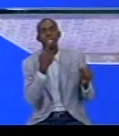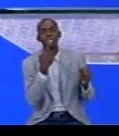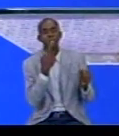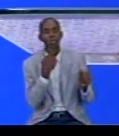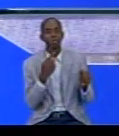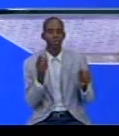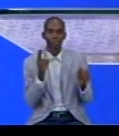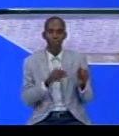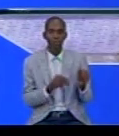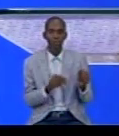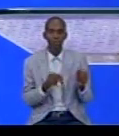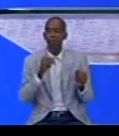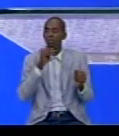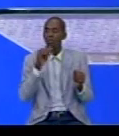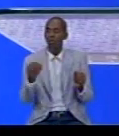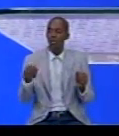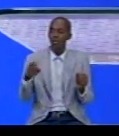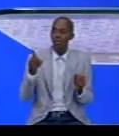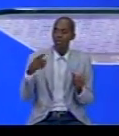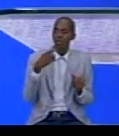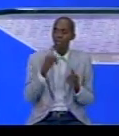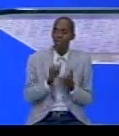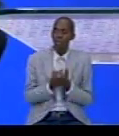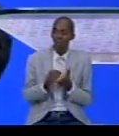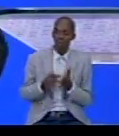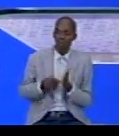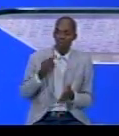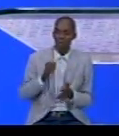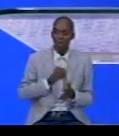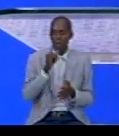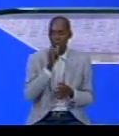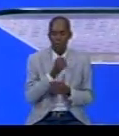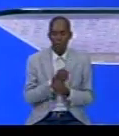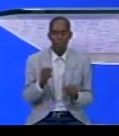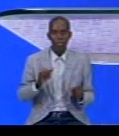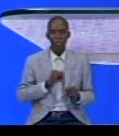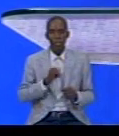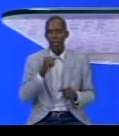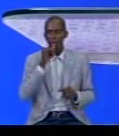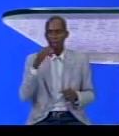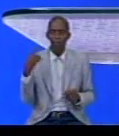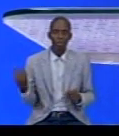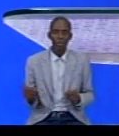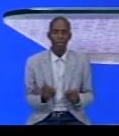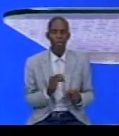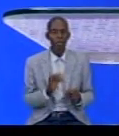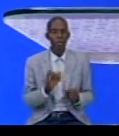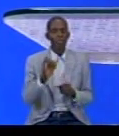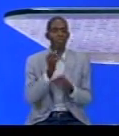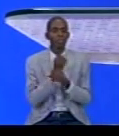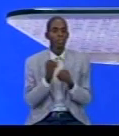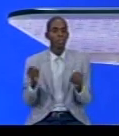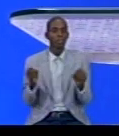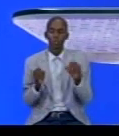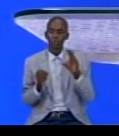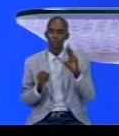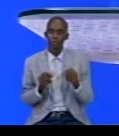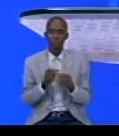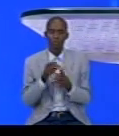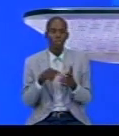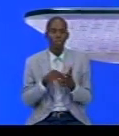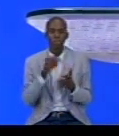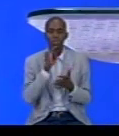I'm saved forever. No, that's a doctrine on the other side. This is something practical. And this